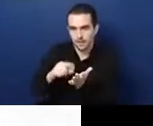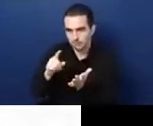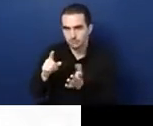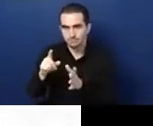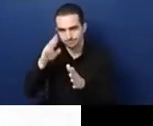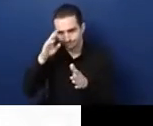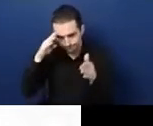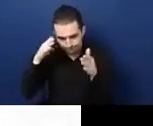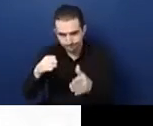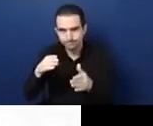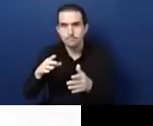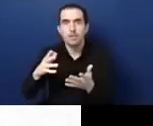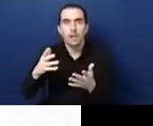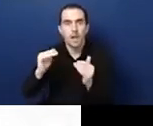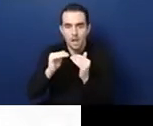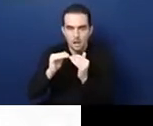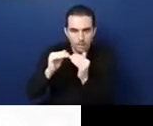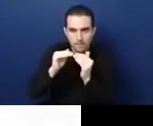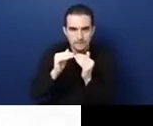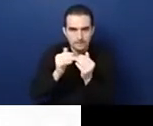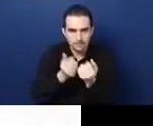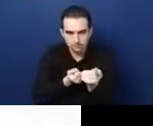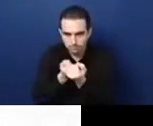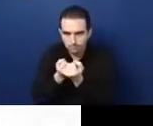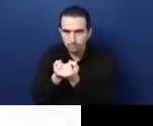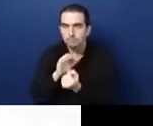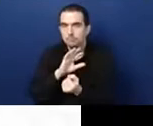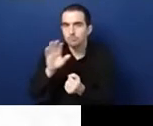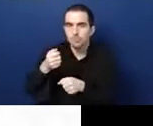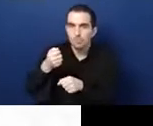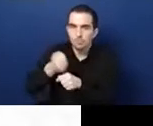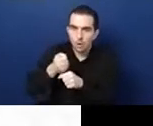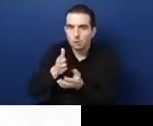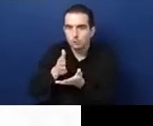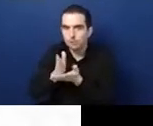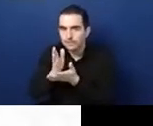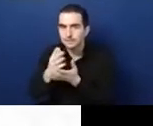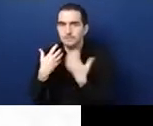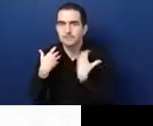development amongst persons with disabilities.